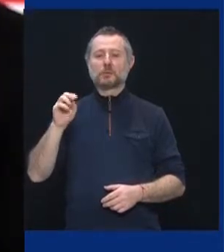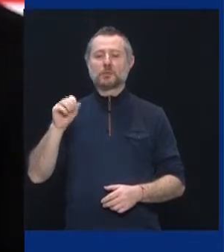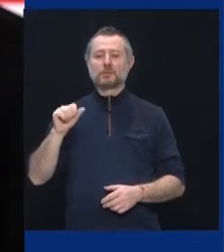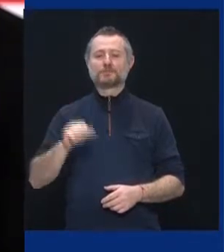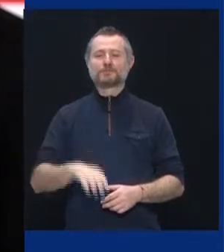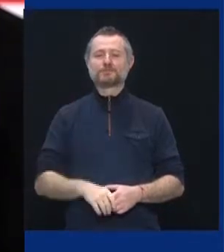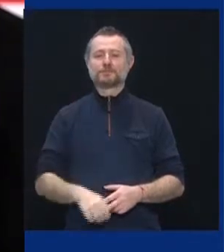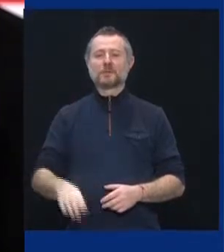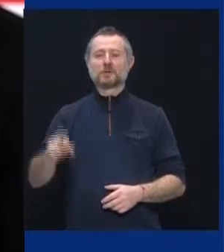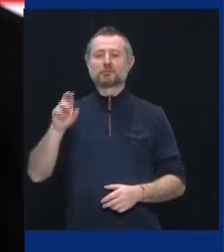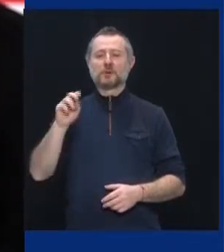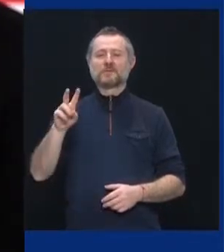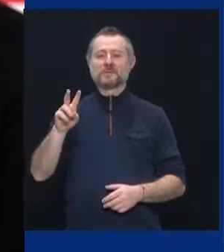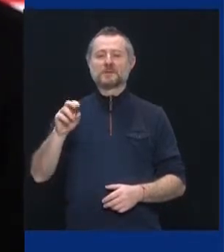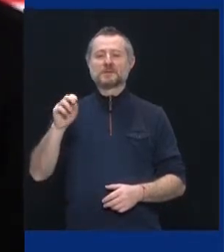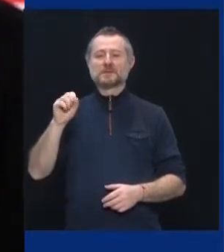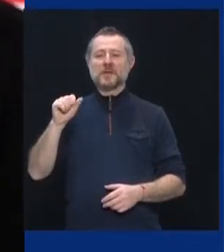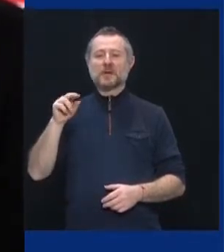Reverend Sandra Baker,